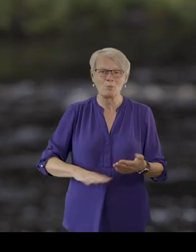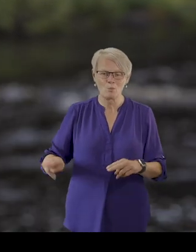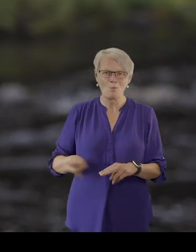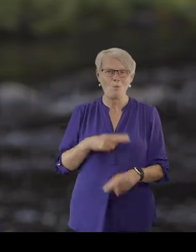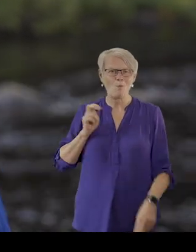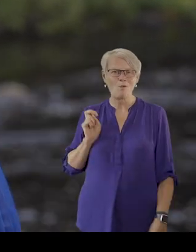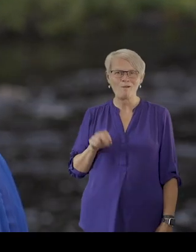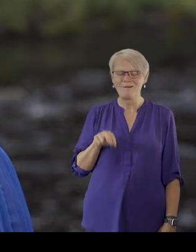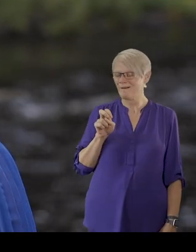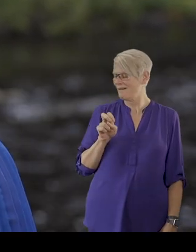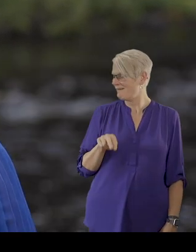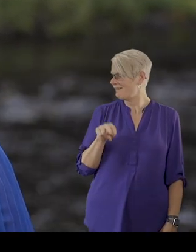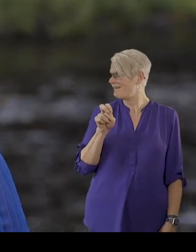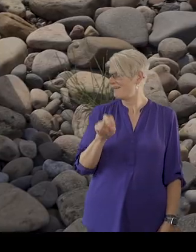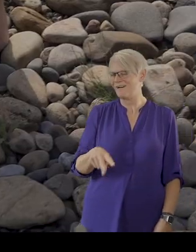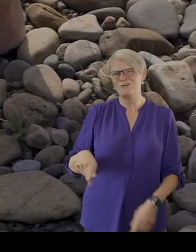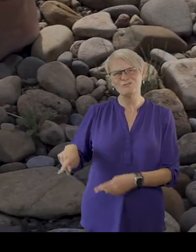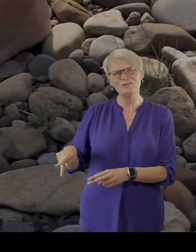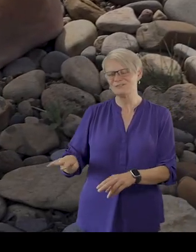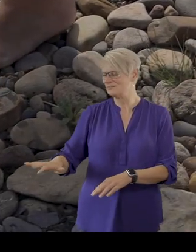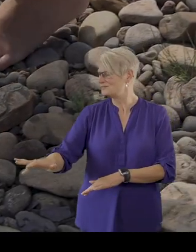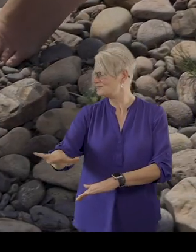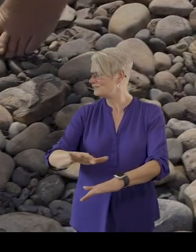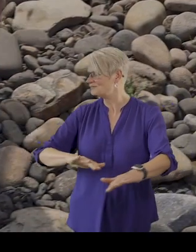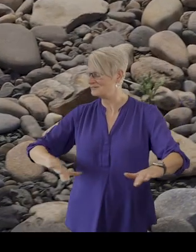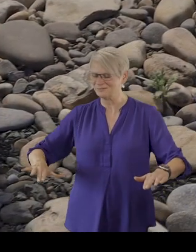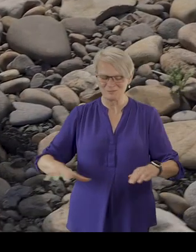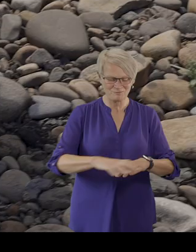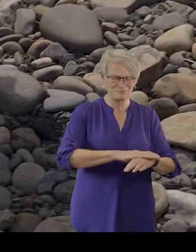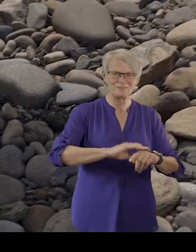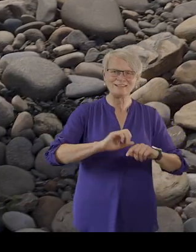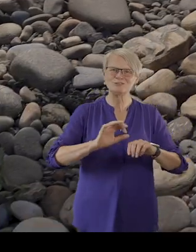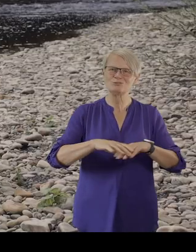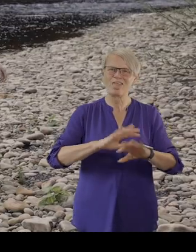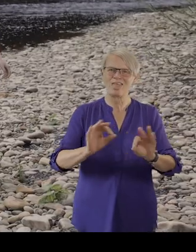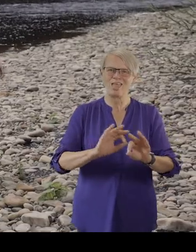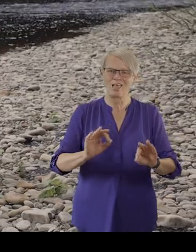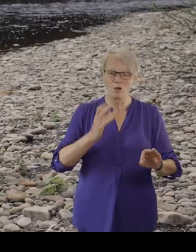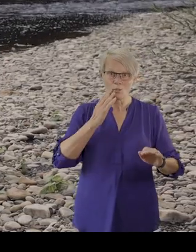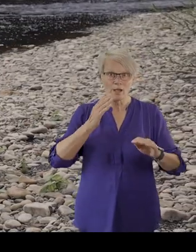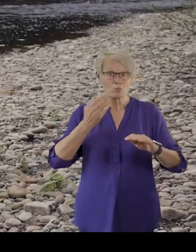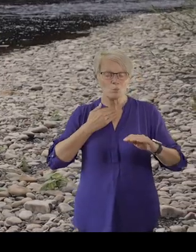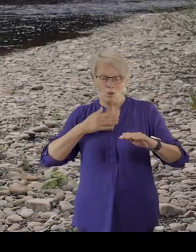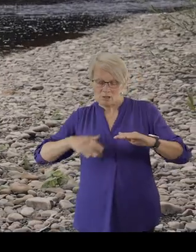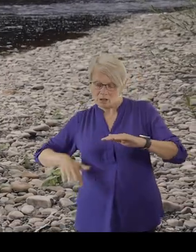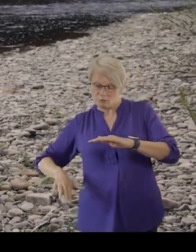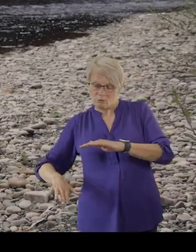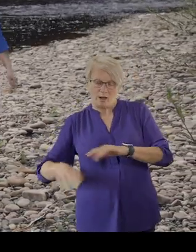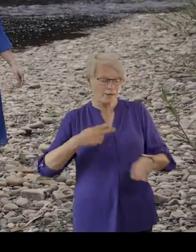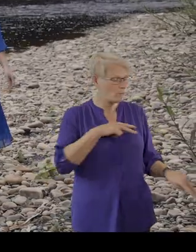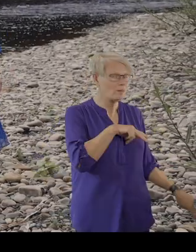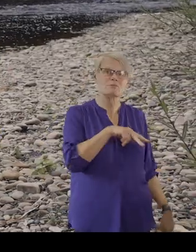the river. My feet are bare. When water seeps underground, I will turn and face you. For